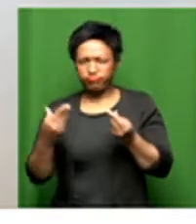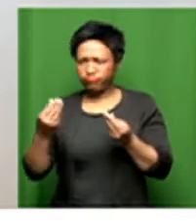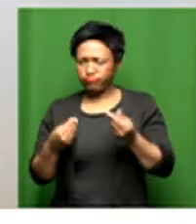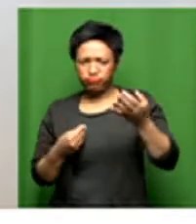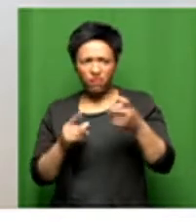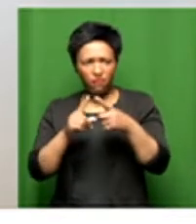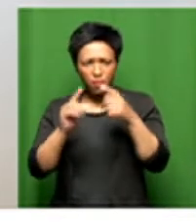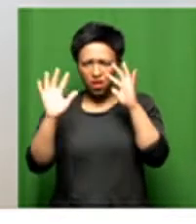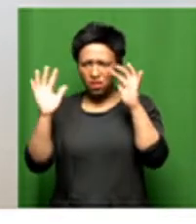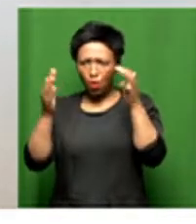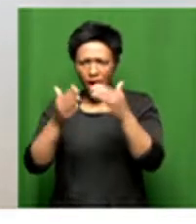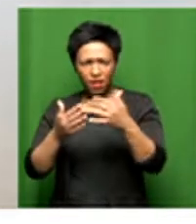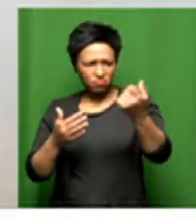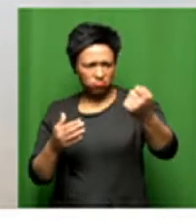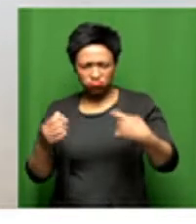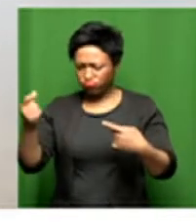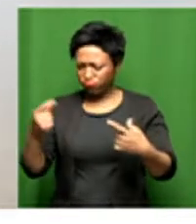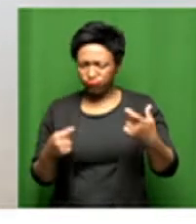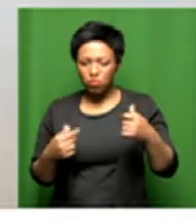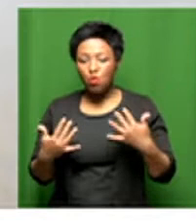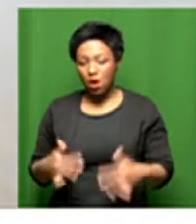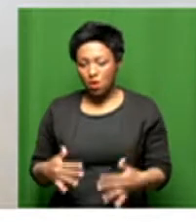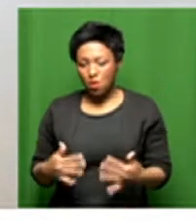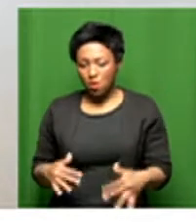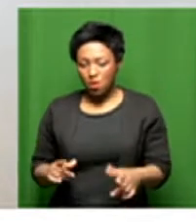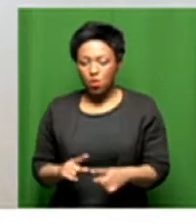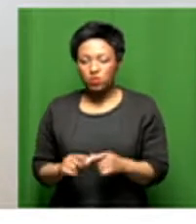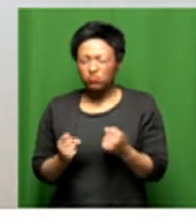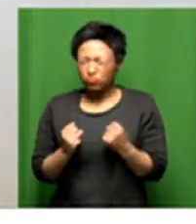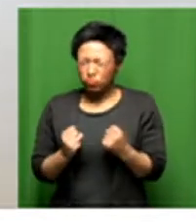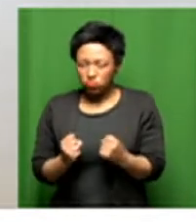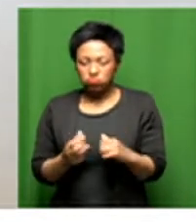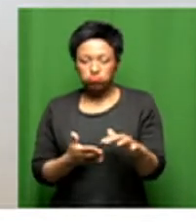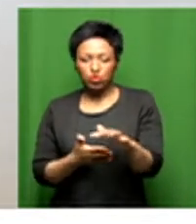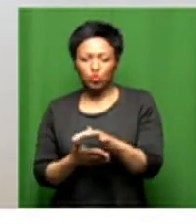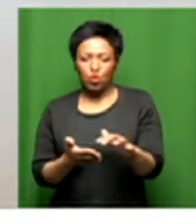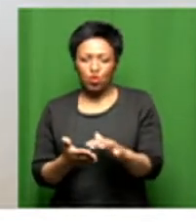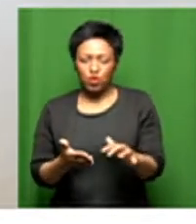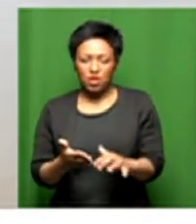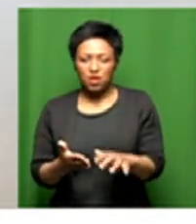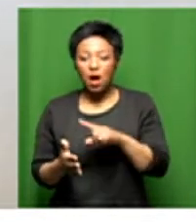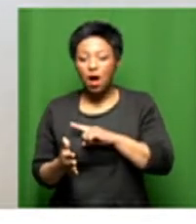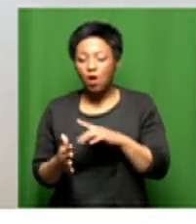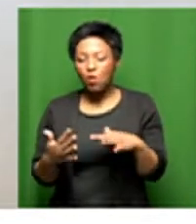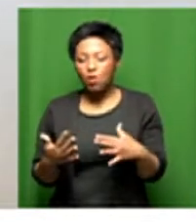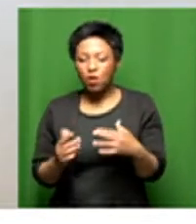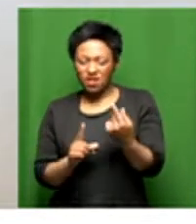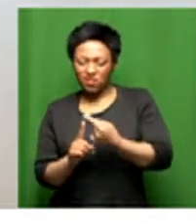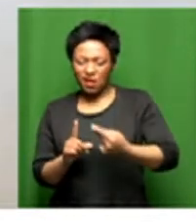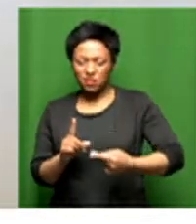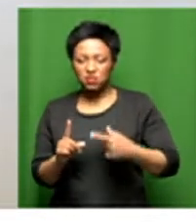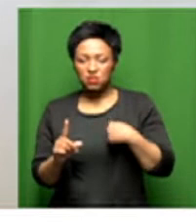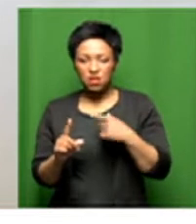and combinations of words that they think they'd like to place out there as provocations to the public,